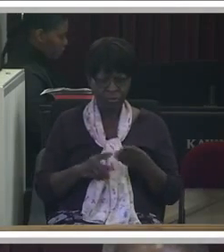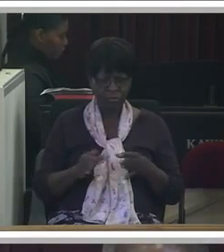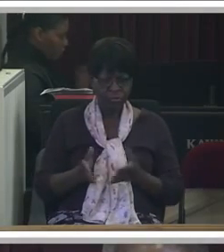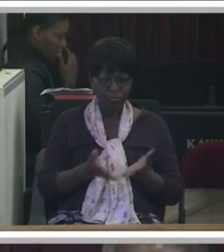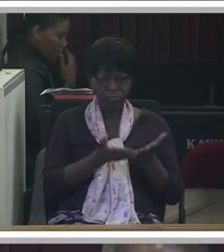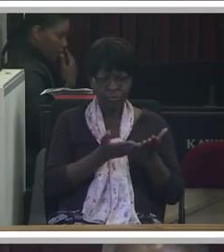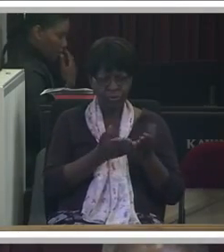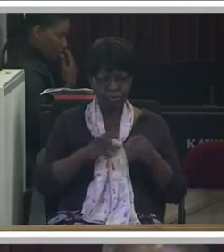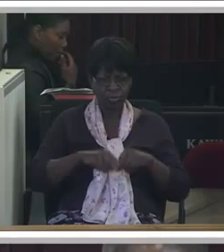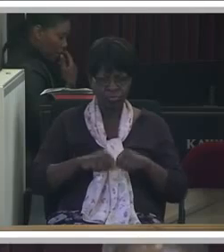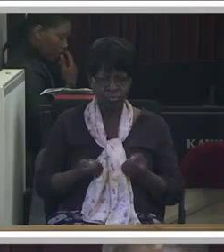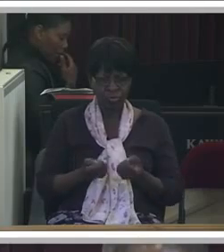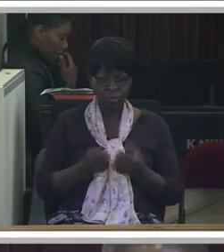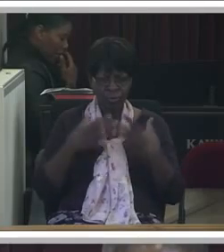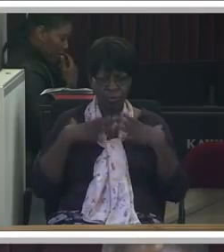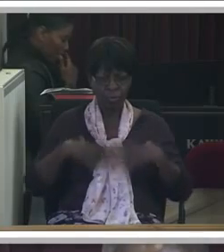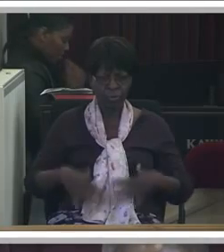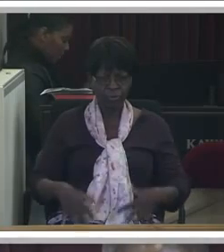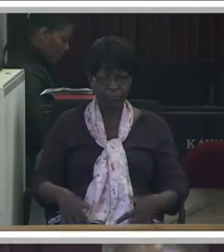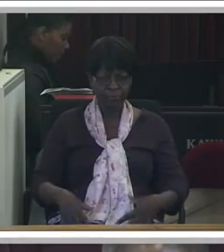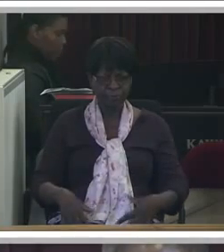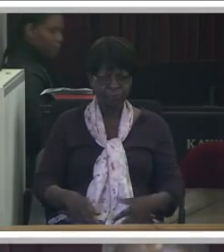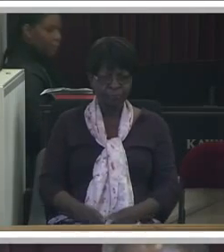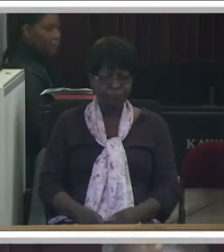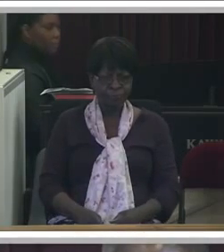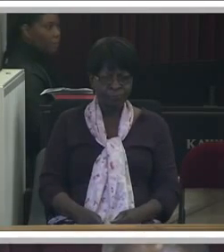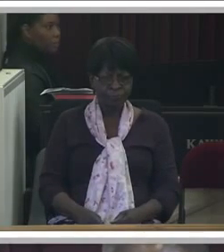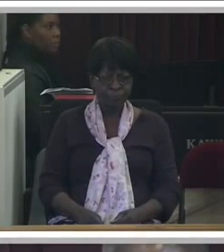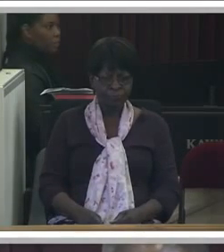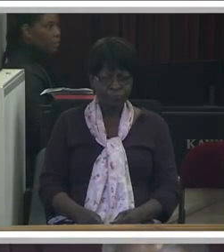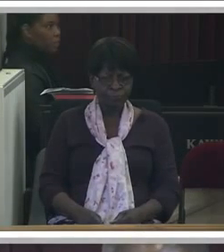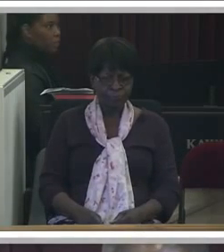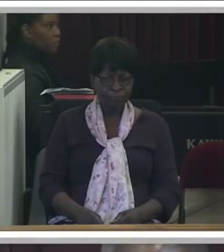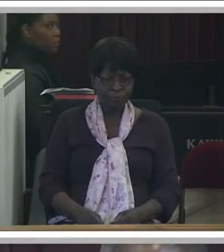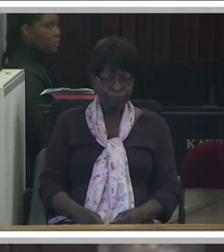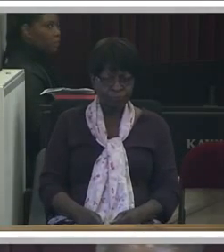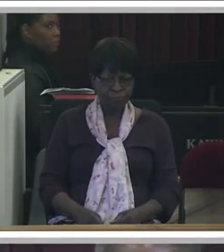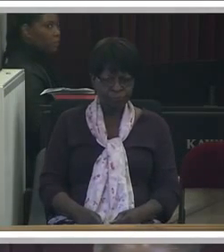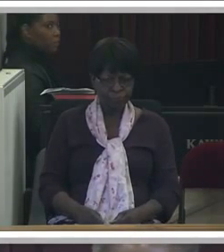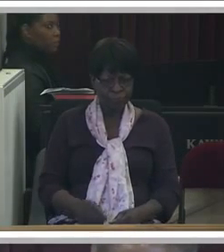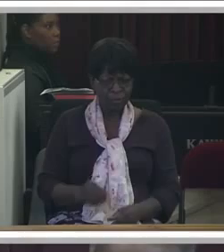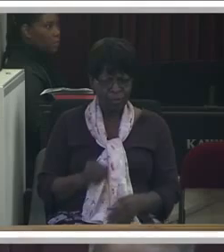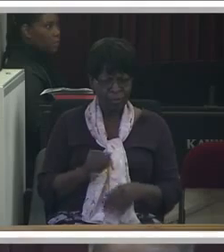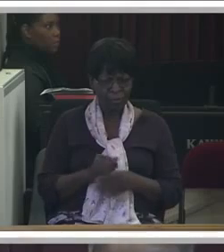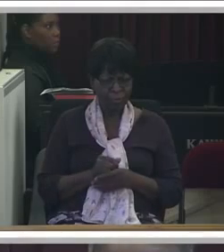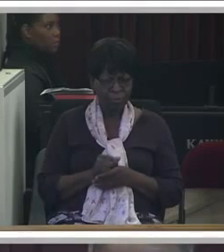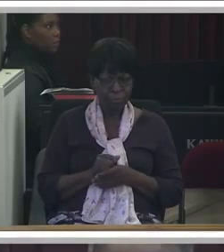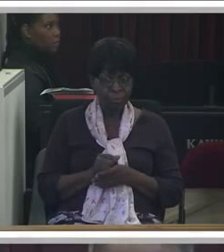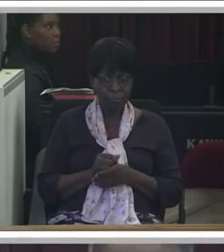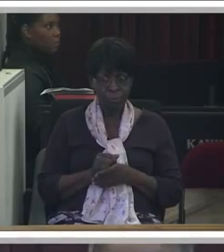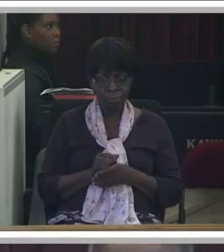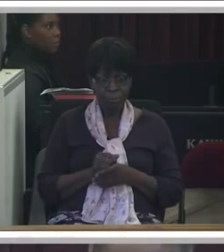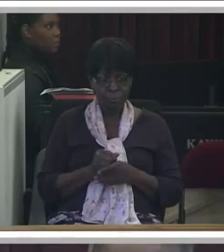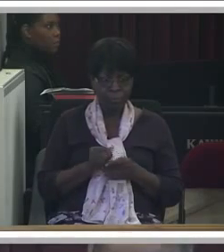Those near the cross could hear the dripping of his blood and see it form a dirty pool on the